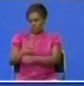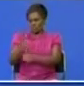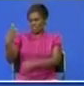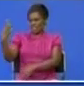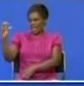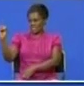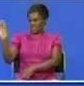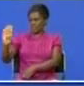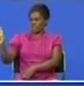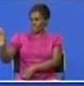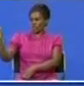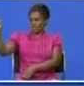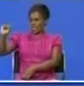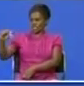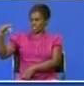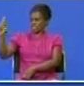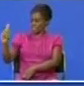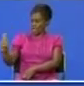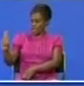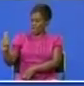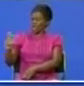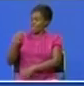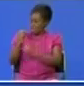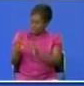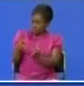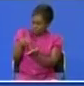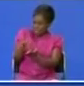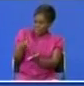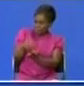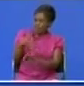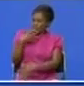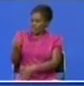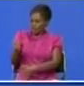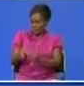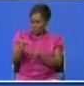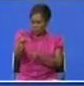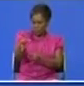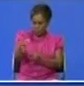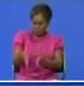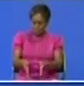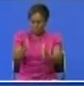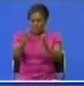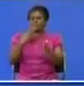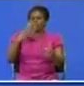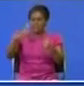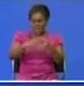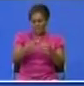shillings on SGR. If we were to compensate for a 500-meter corridor on Lapset for